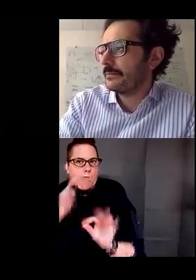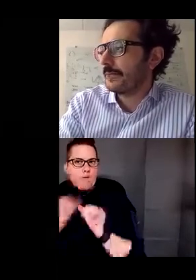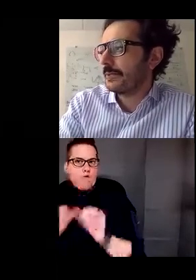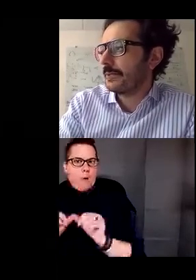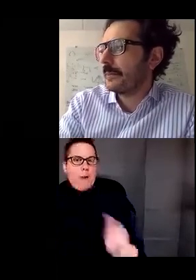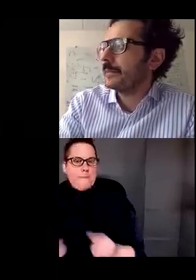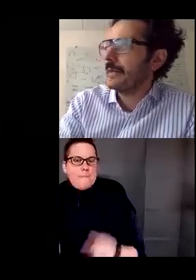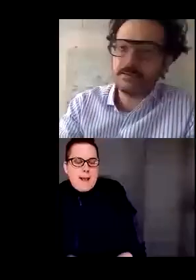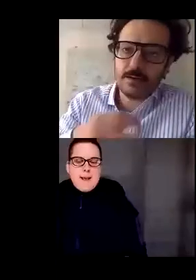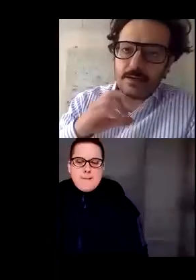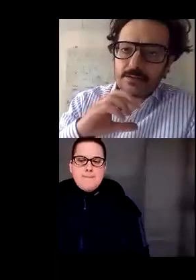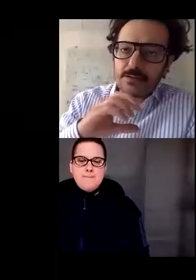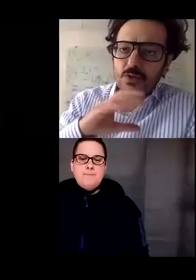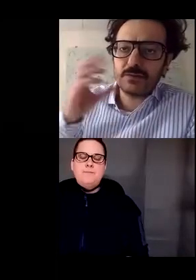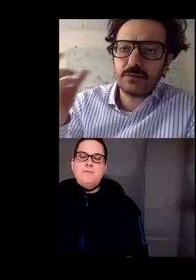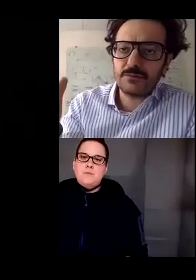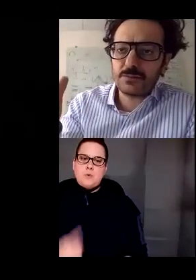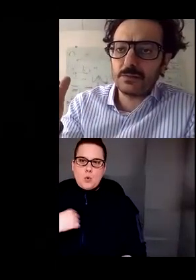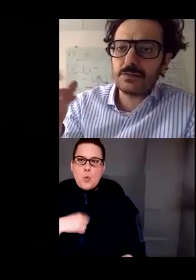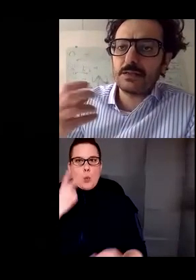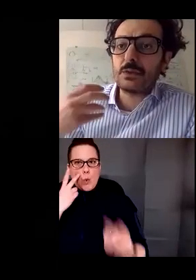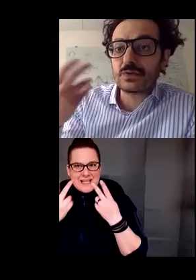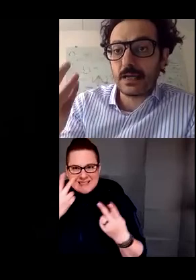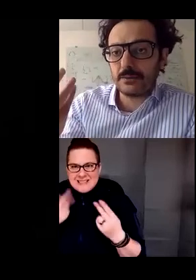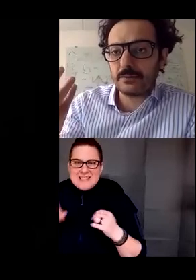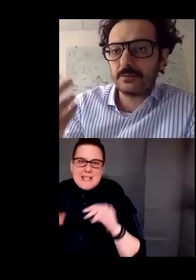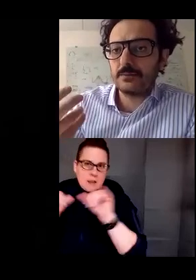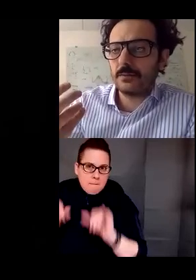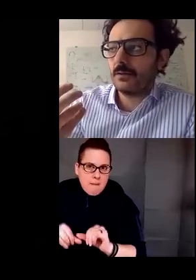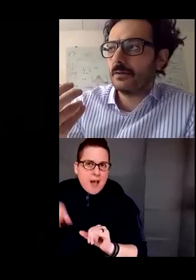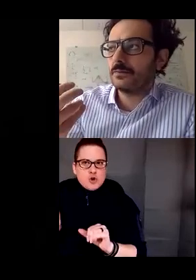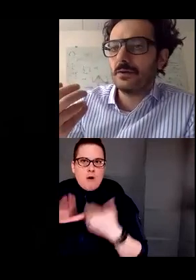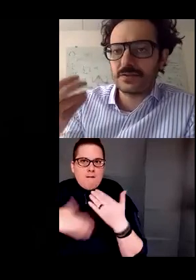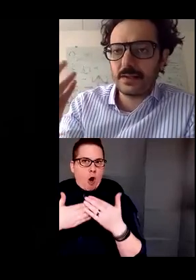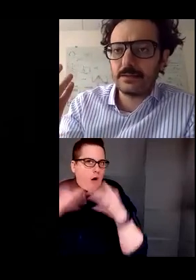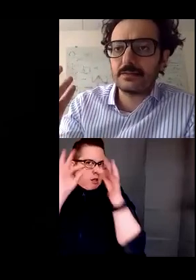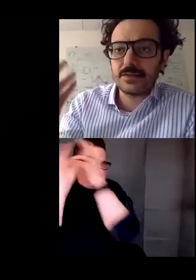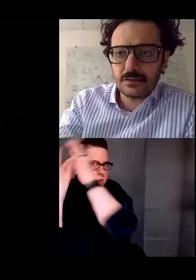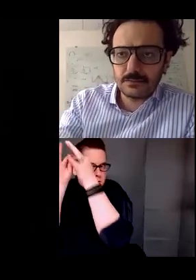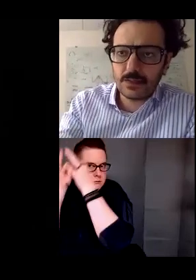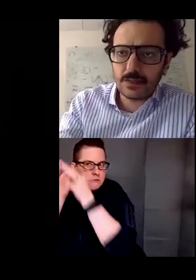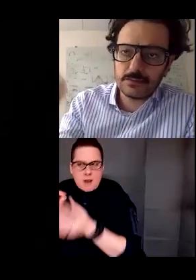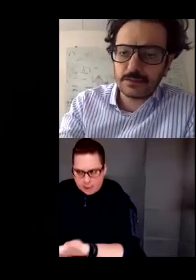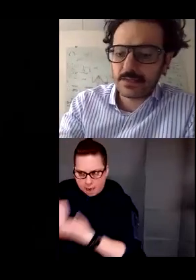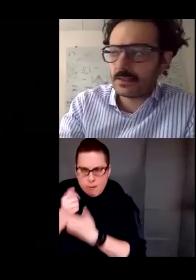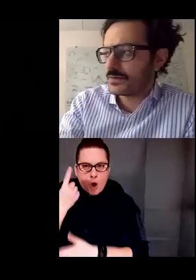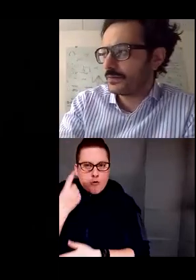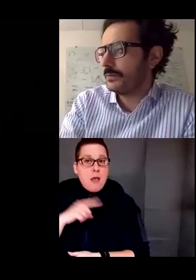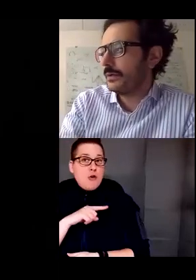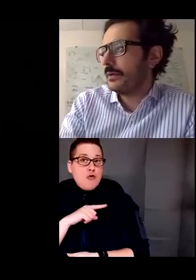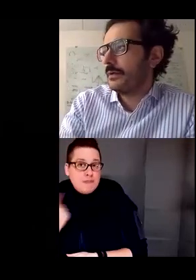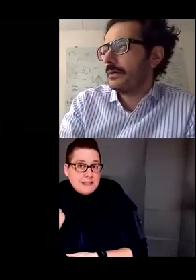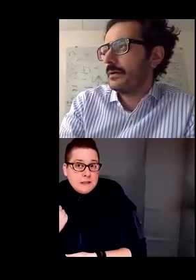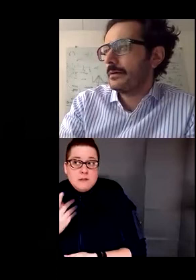can characterize the geometry of these bundles and use that to understand risk and resilience